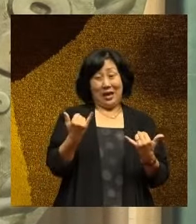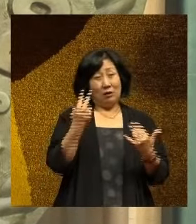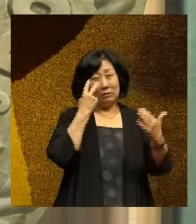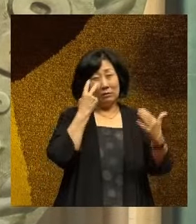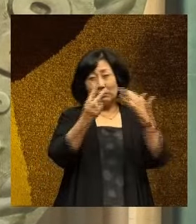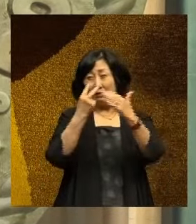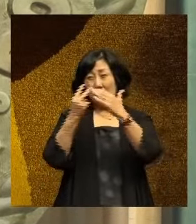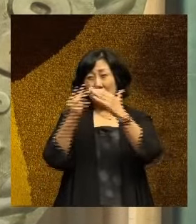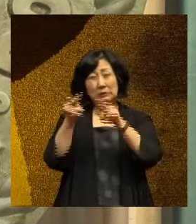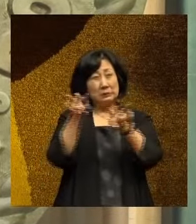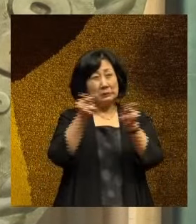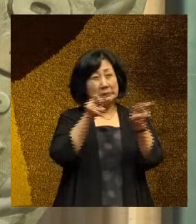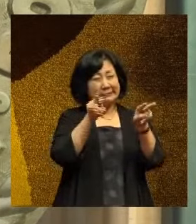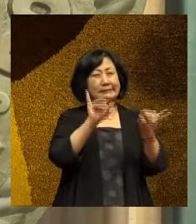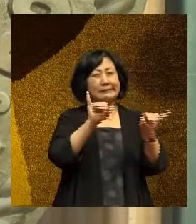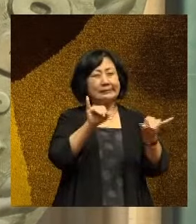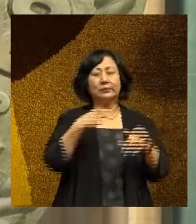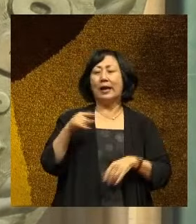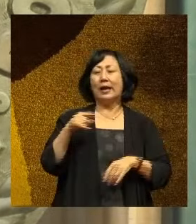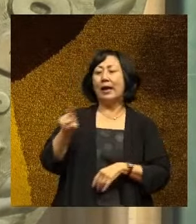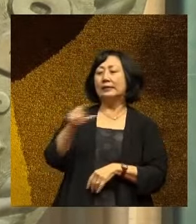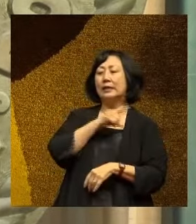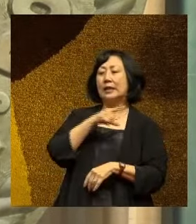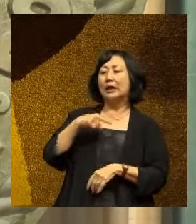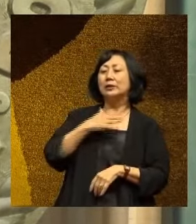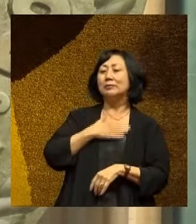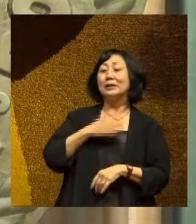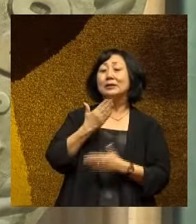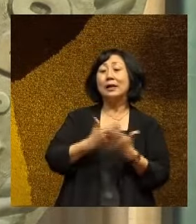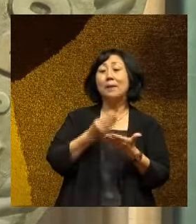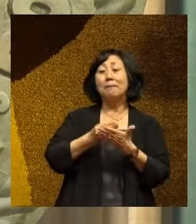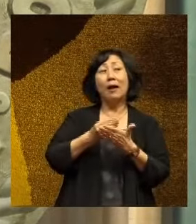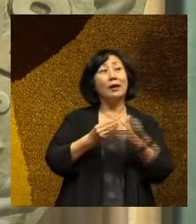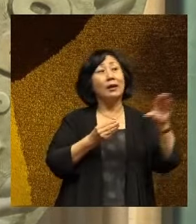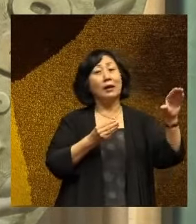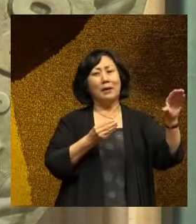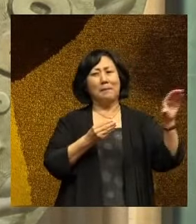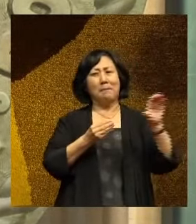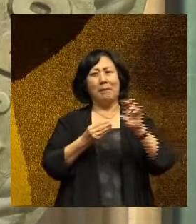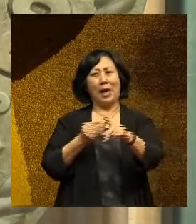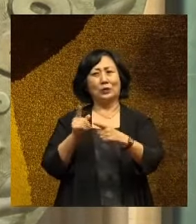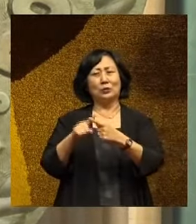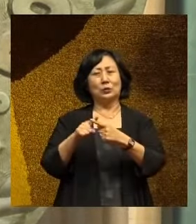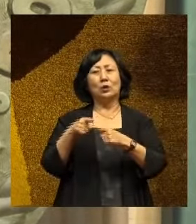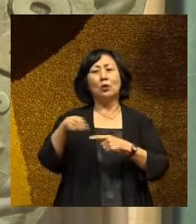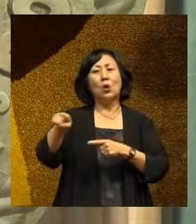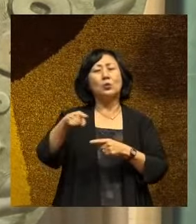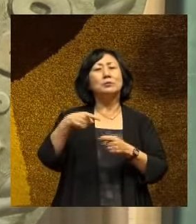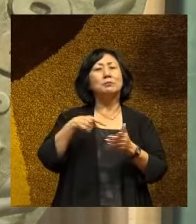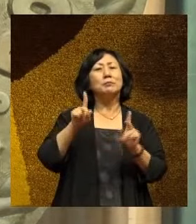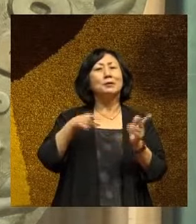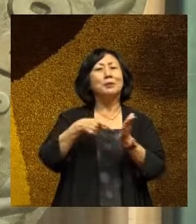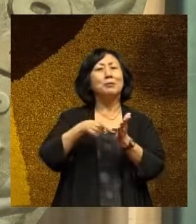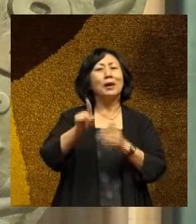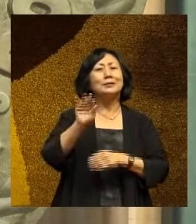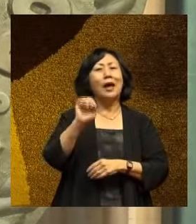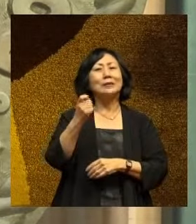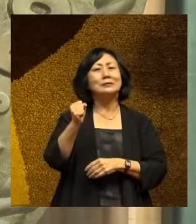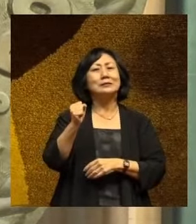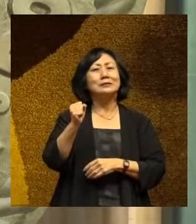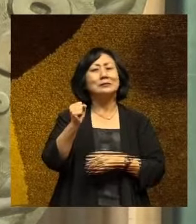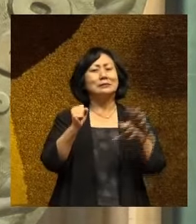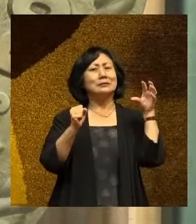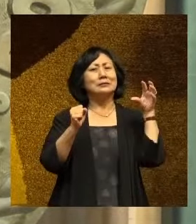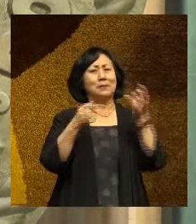the legislature to return some of those dollars back to taxpayers. We want to issue refund checks